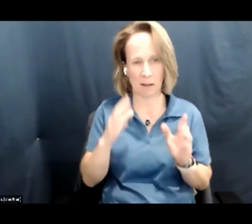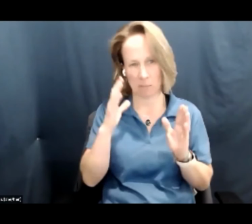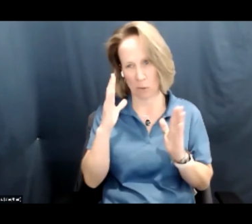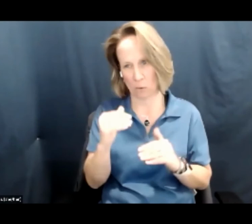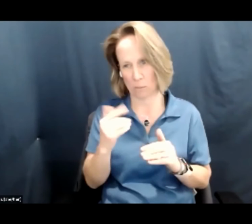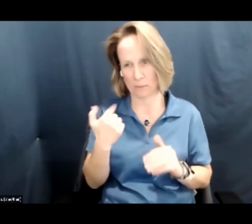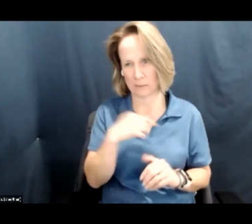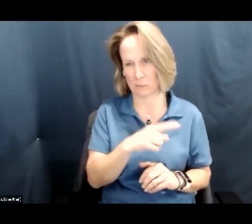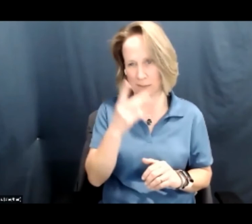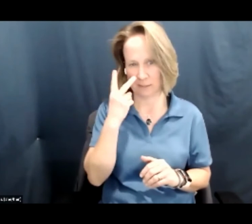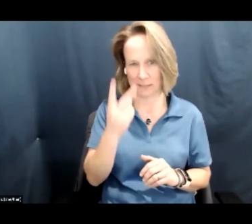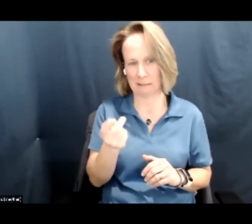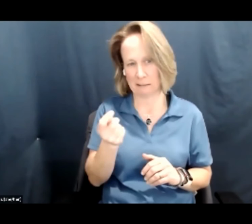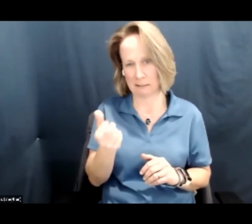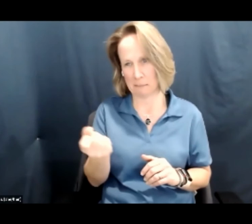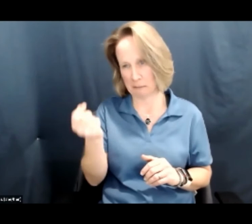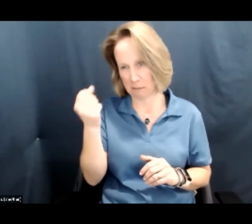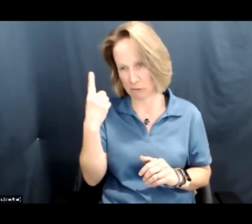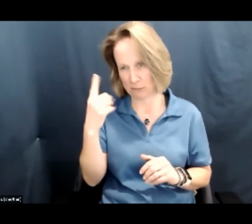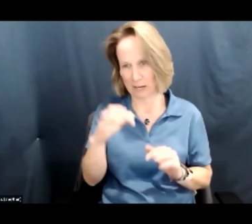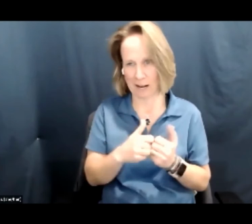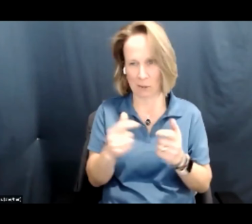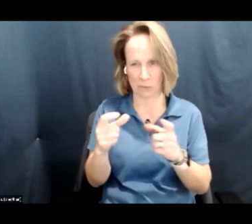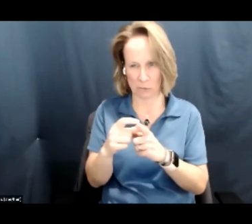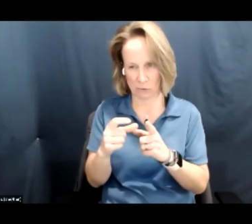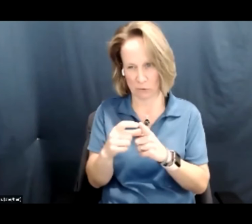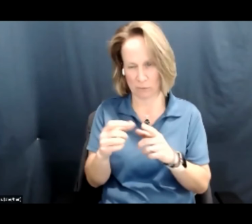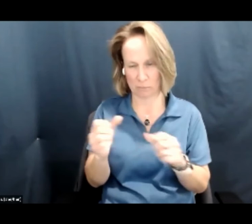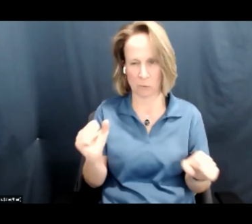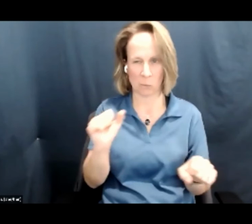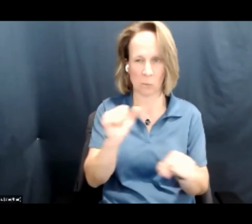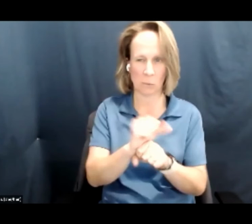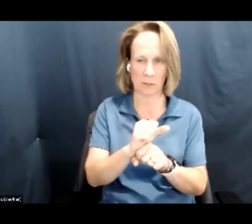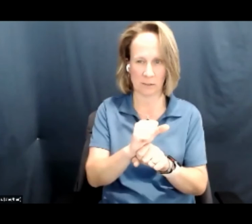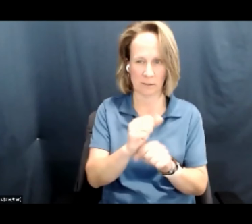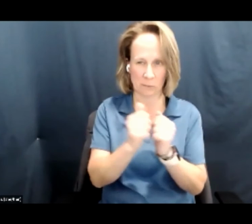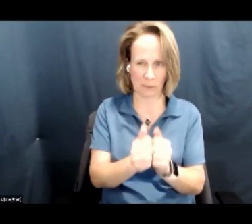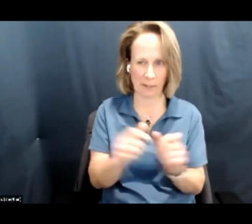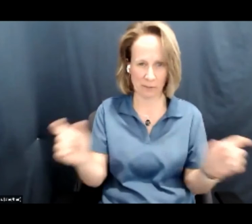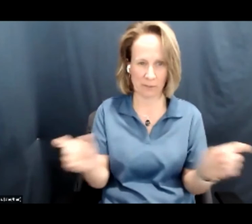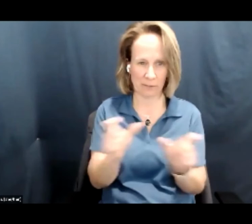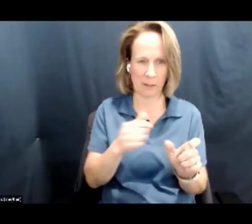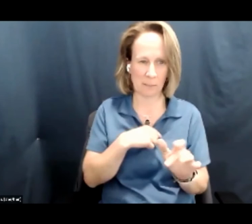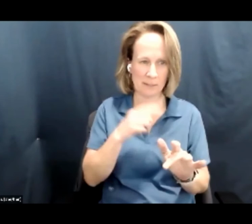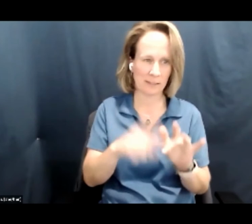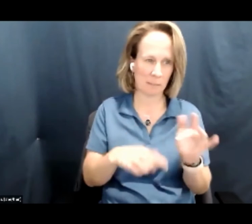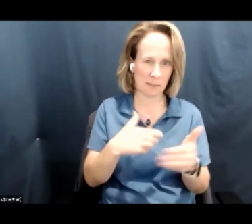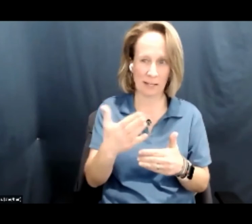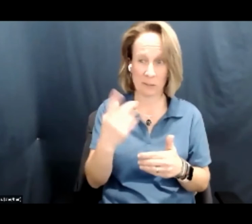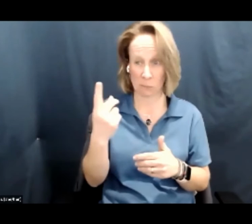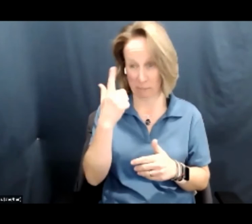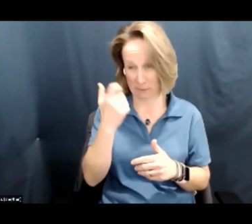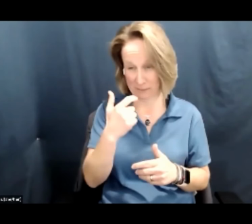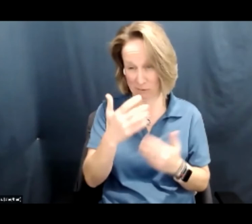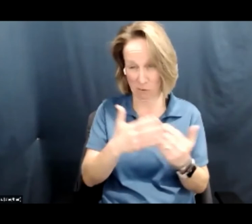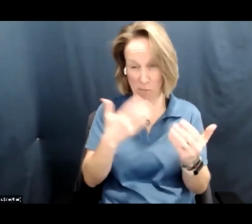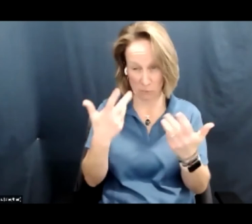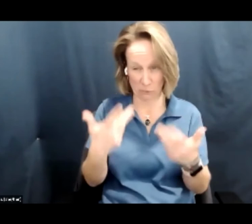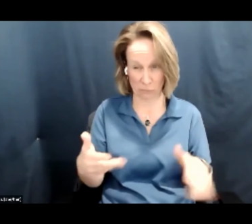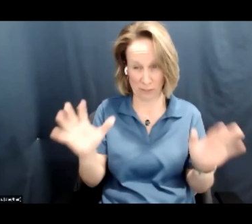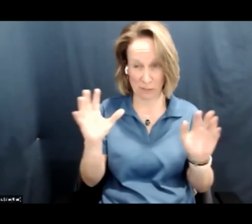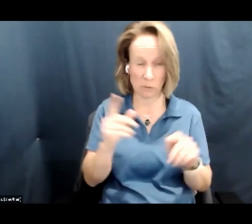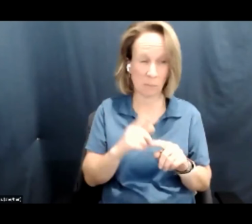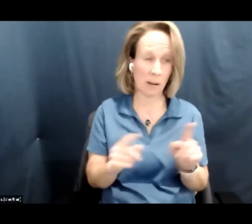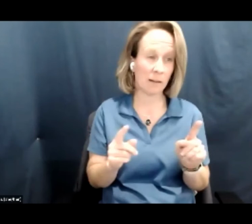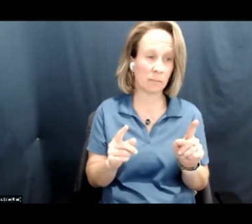we understand how some of these terms work together, right? I'm going to skip the next one because we're almost done. So I also just want to